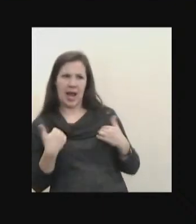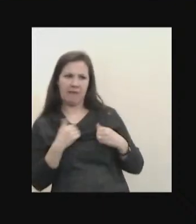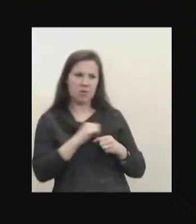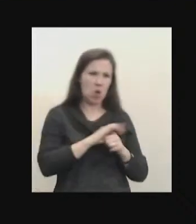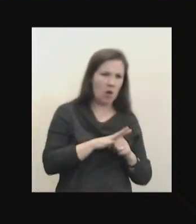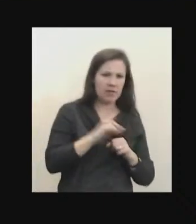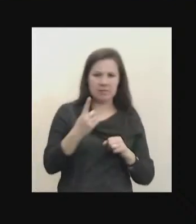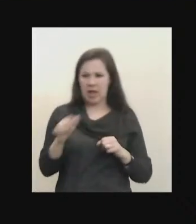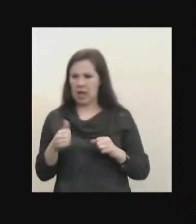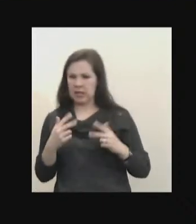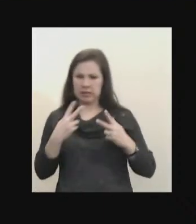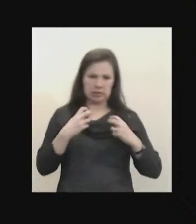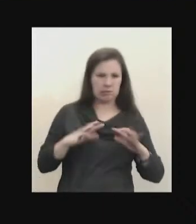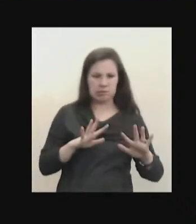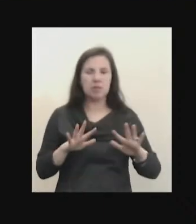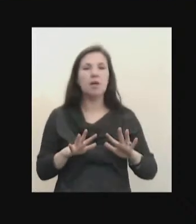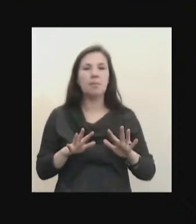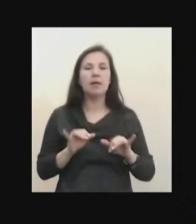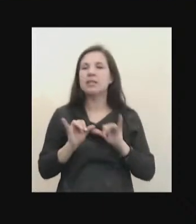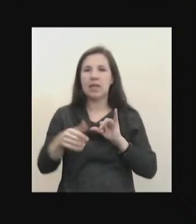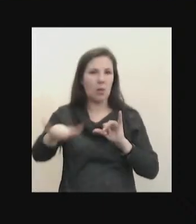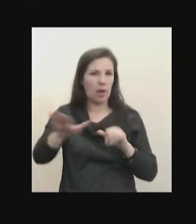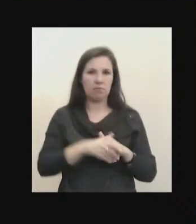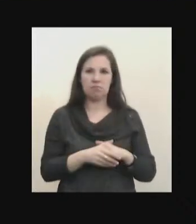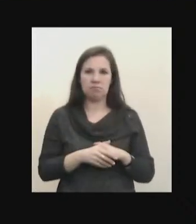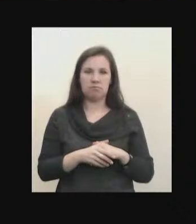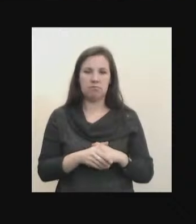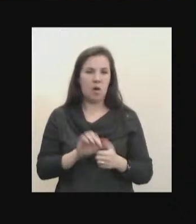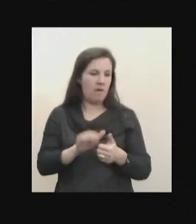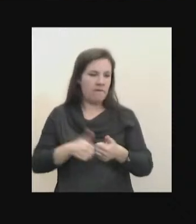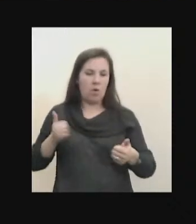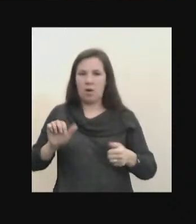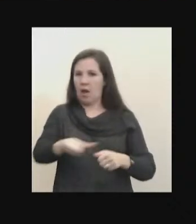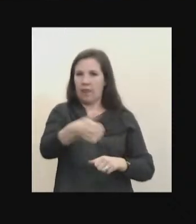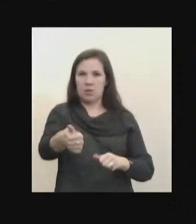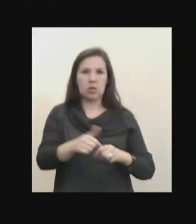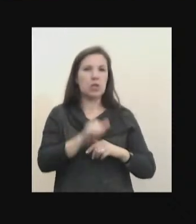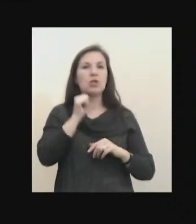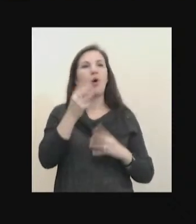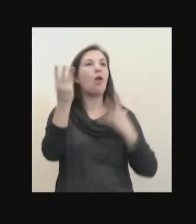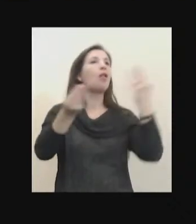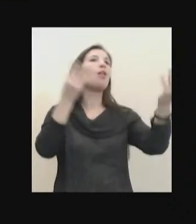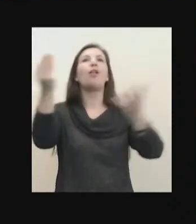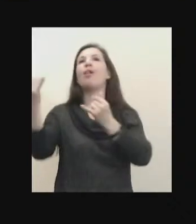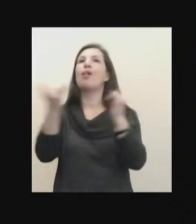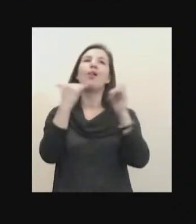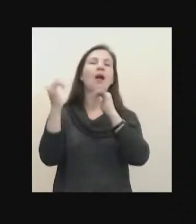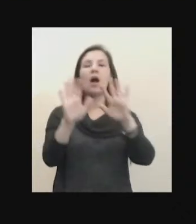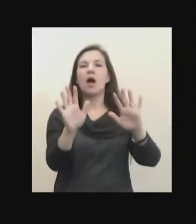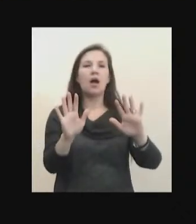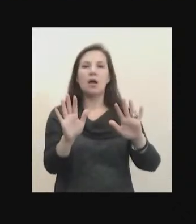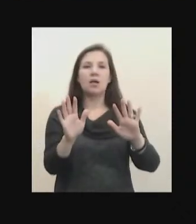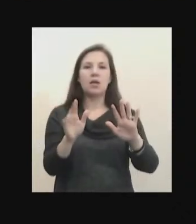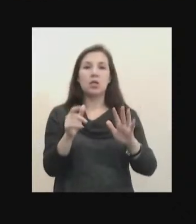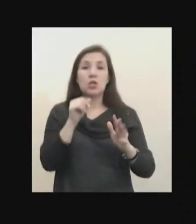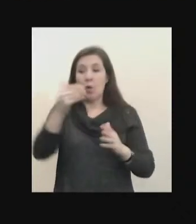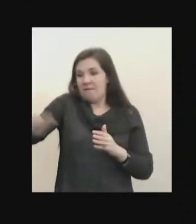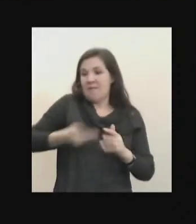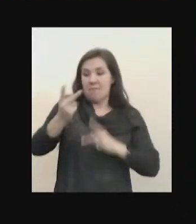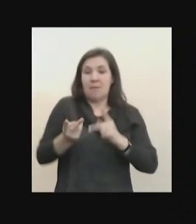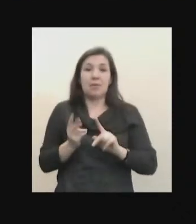should just stay away. Stay home from others. Do not go anywhere else. Do not have anybody come to your home. I know it's